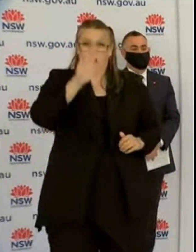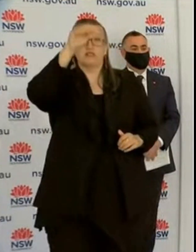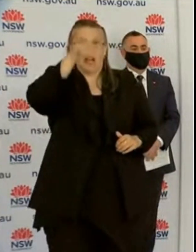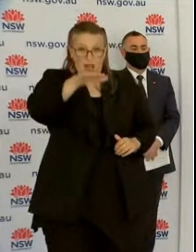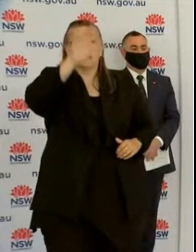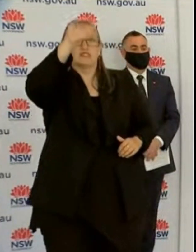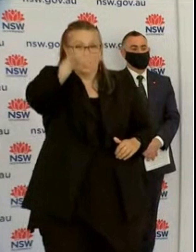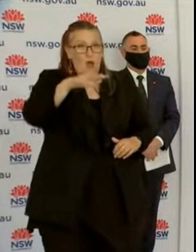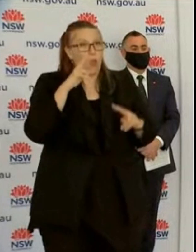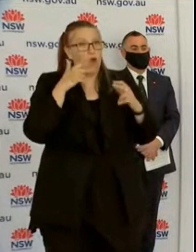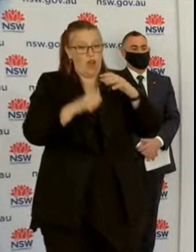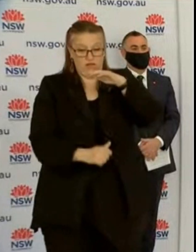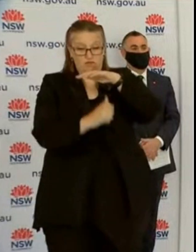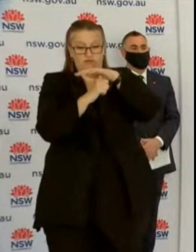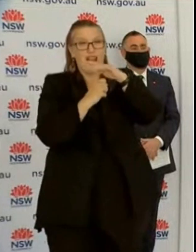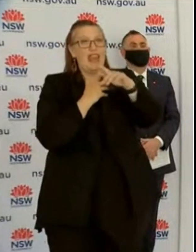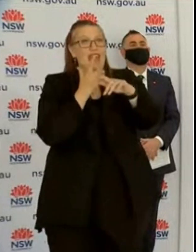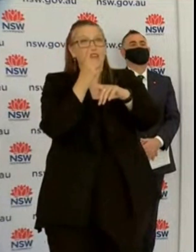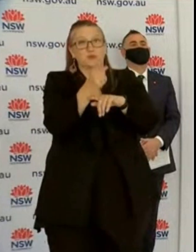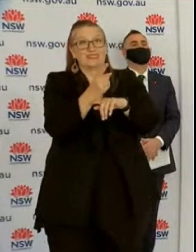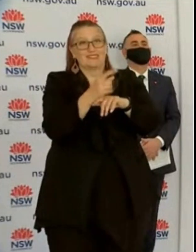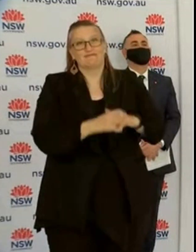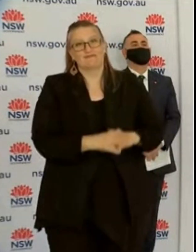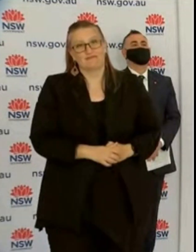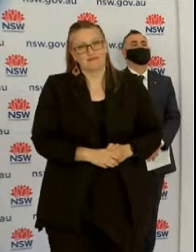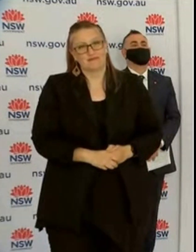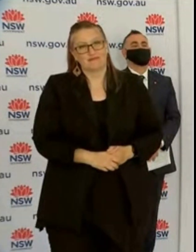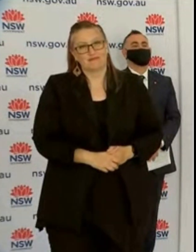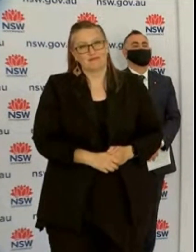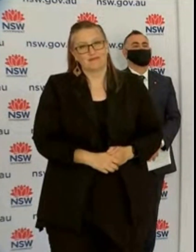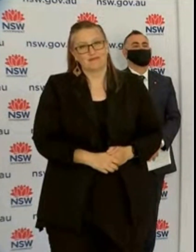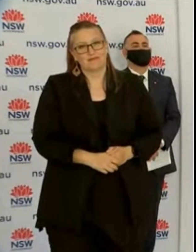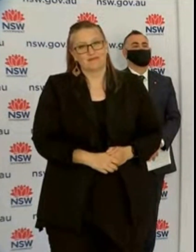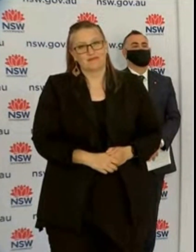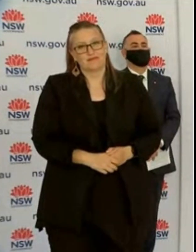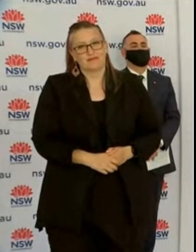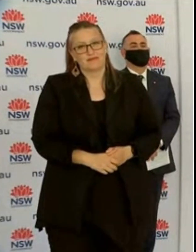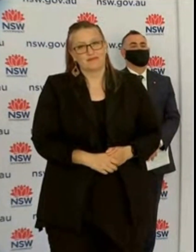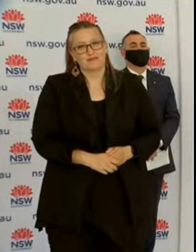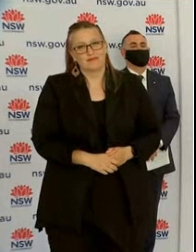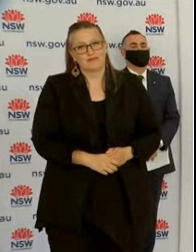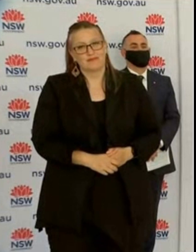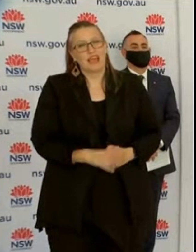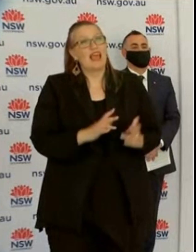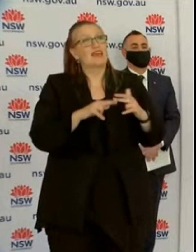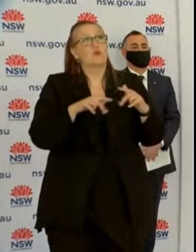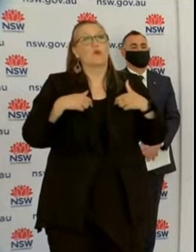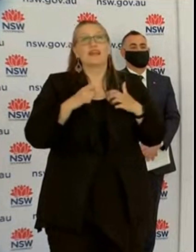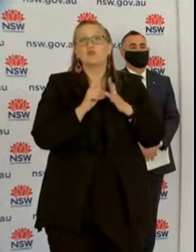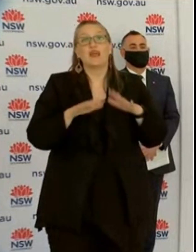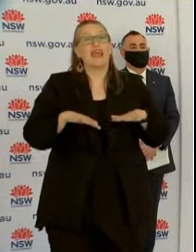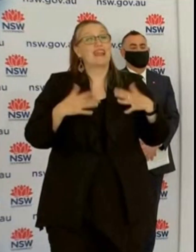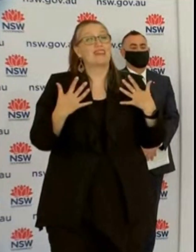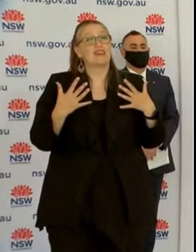expecting the peak sometime next week, please know that at any stage, if we do something that changes that